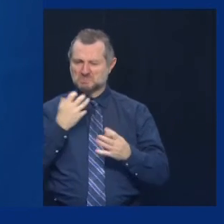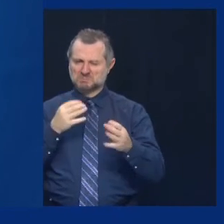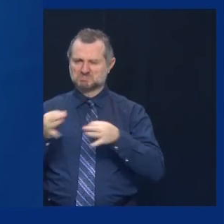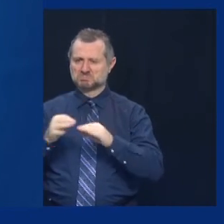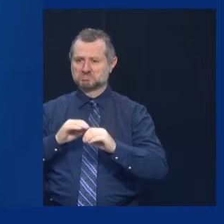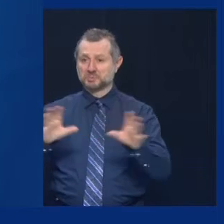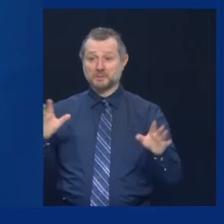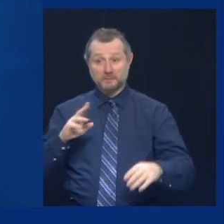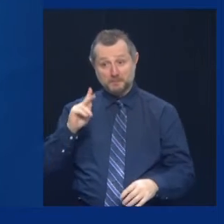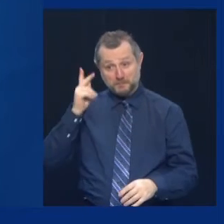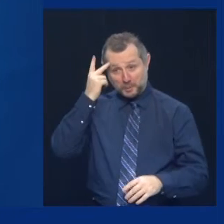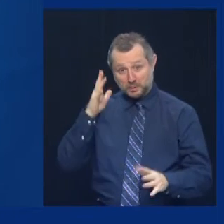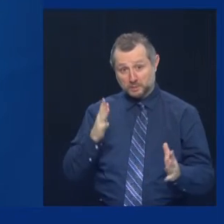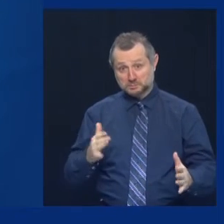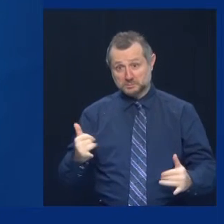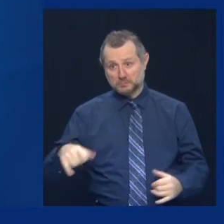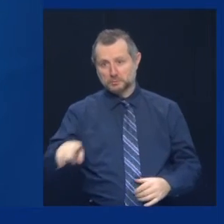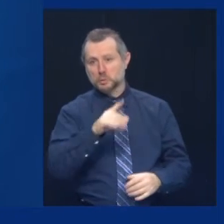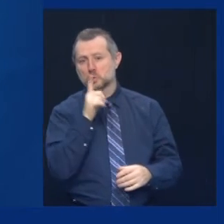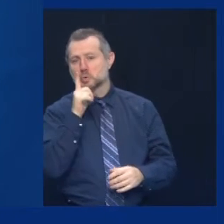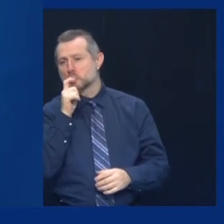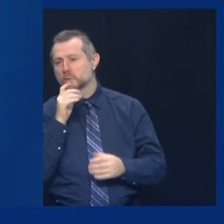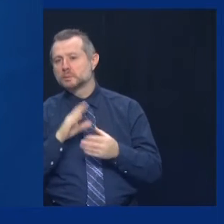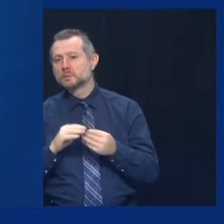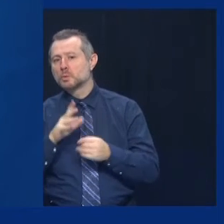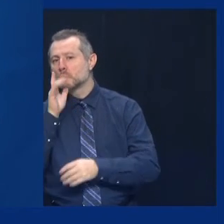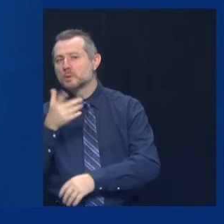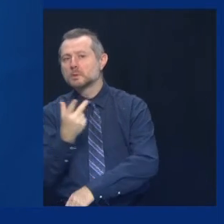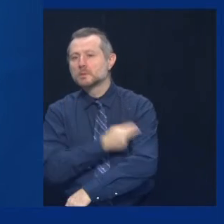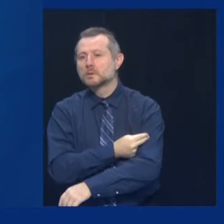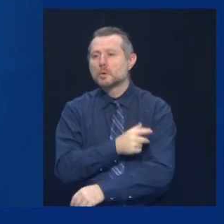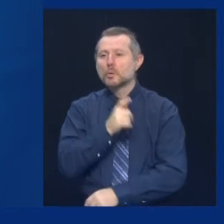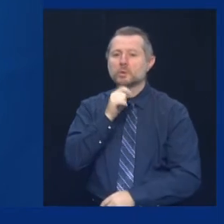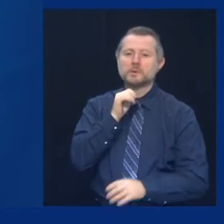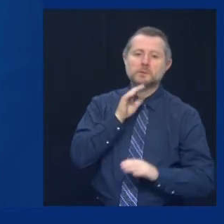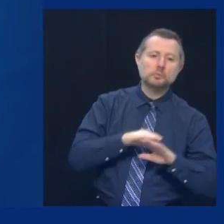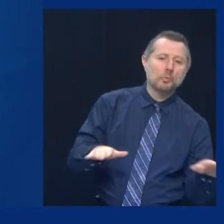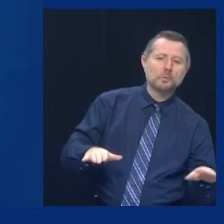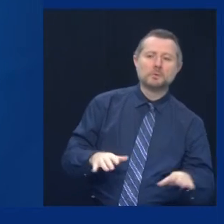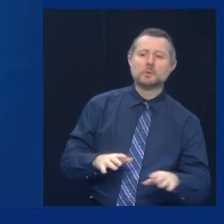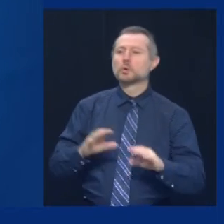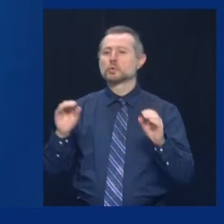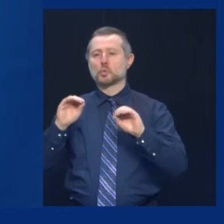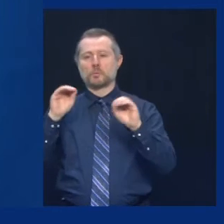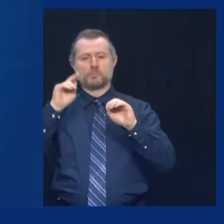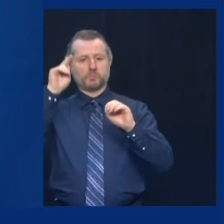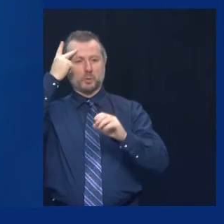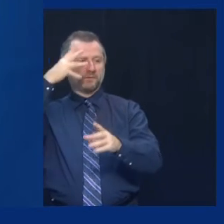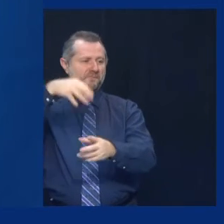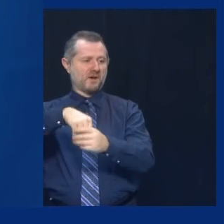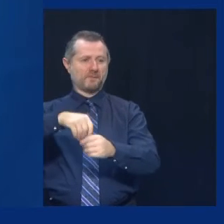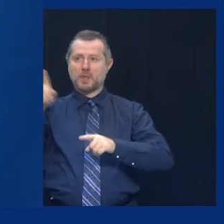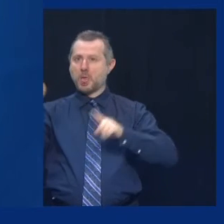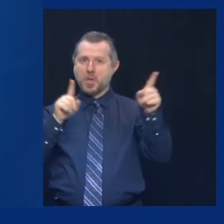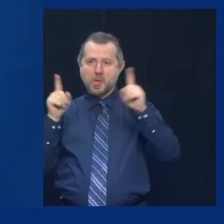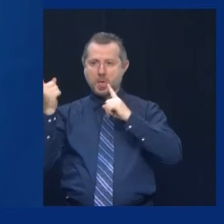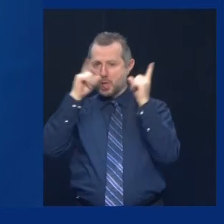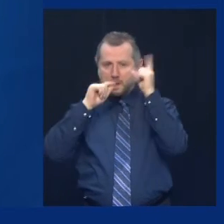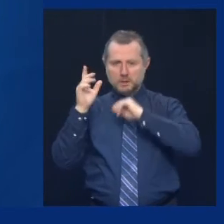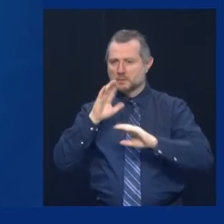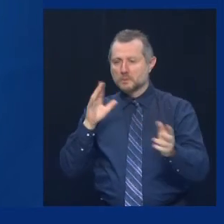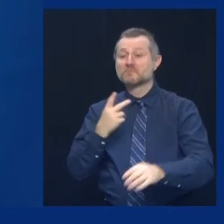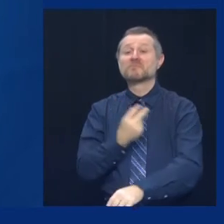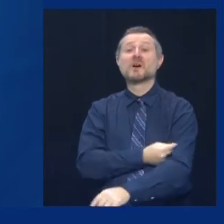are now talking about who's getting a vaccination. There is no politics in the vaccination process. There is